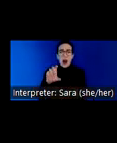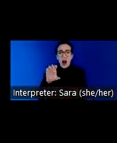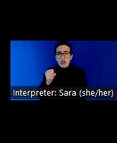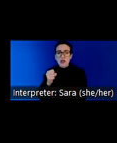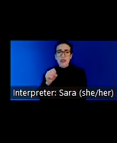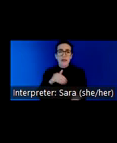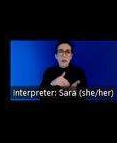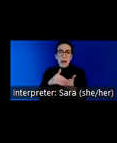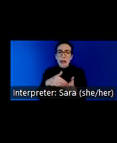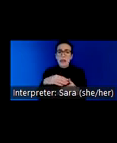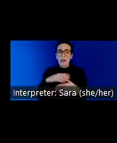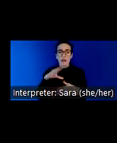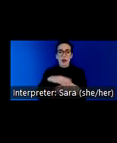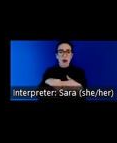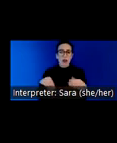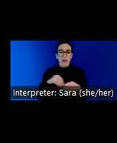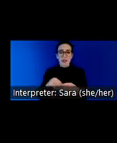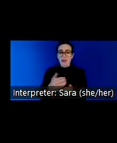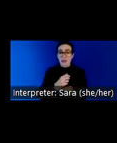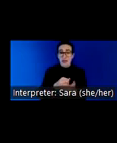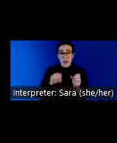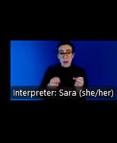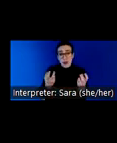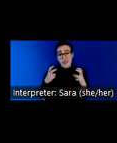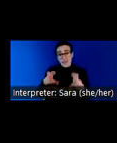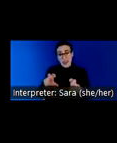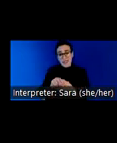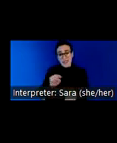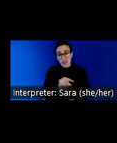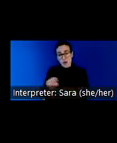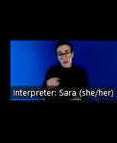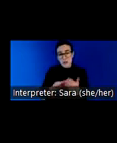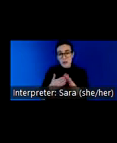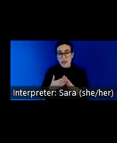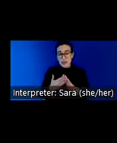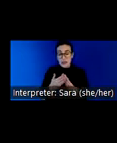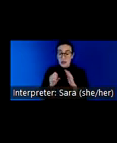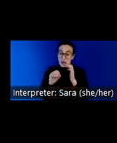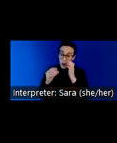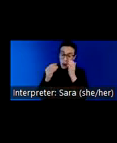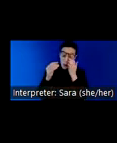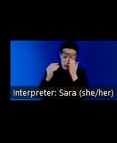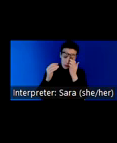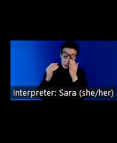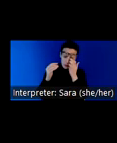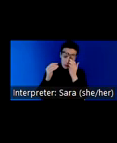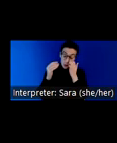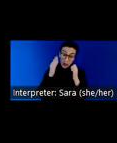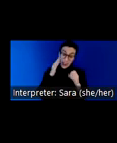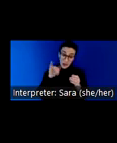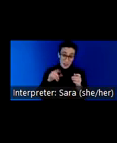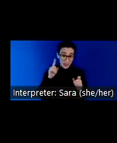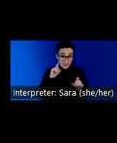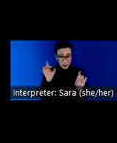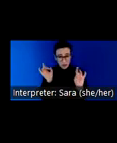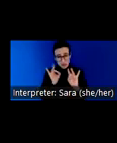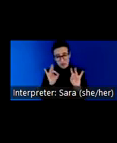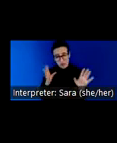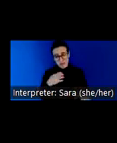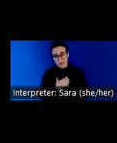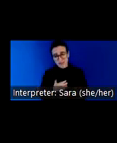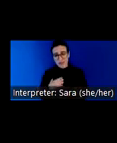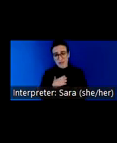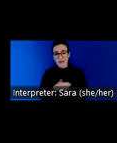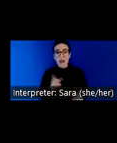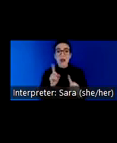local communities. So I know that all sounded like a lot of terrible things, but there